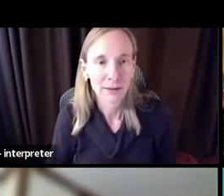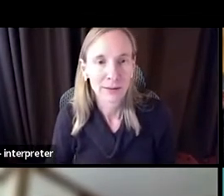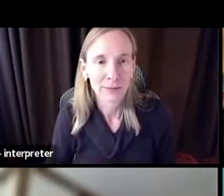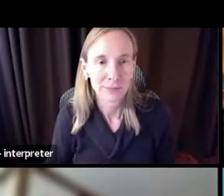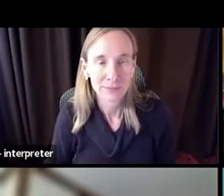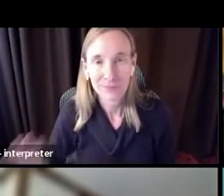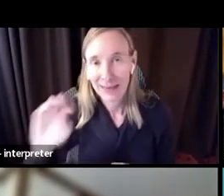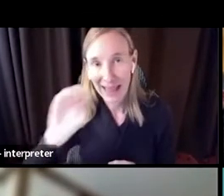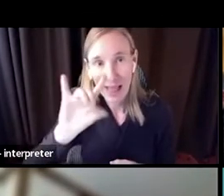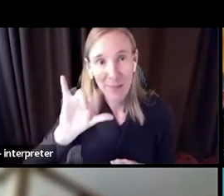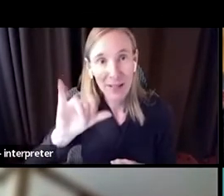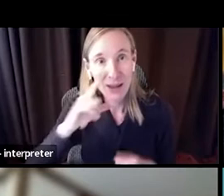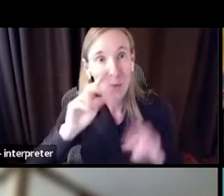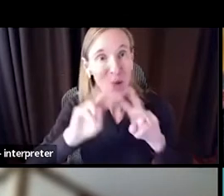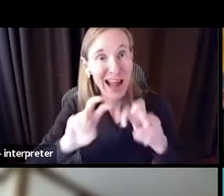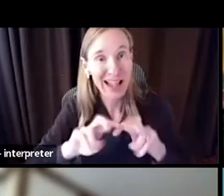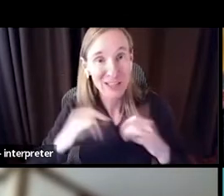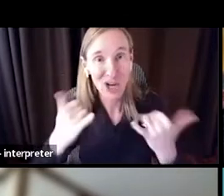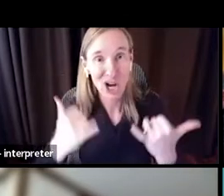analysis of the current benchmark plan,